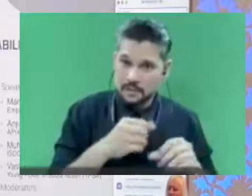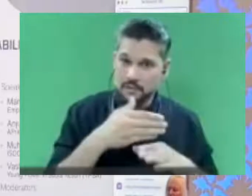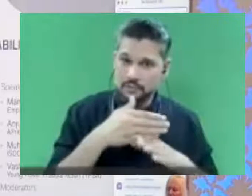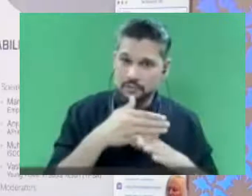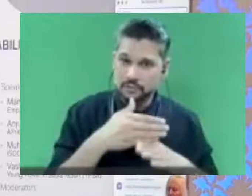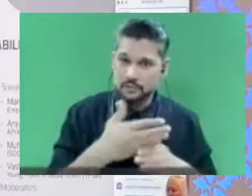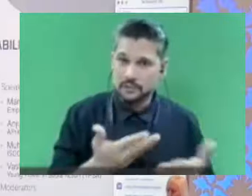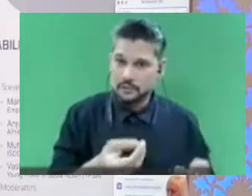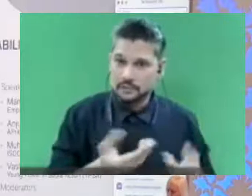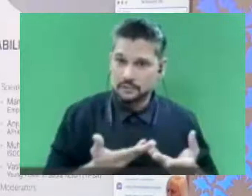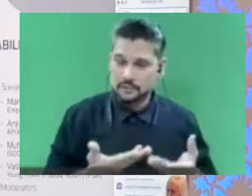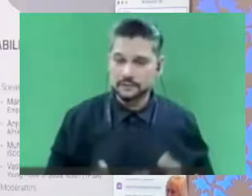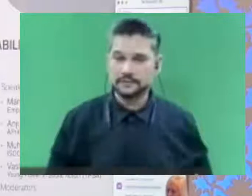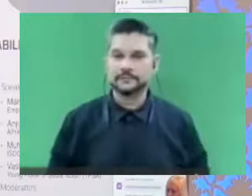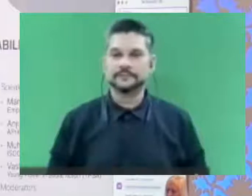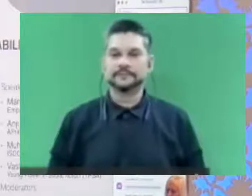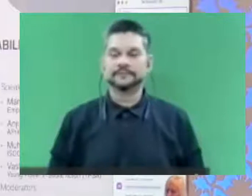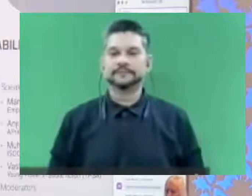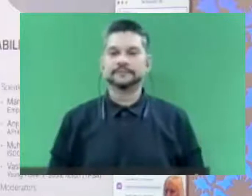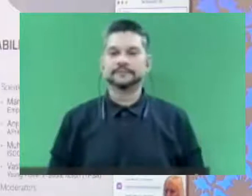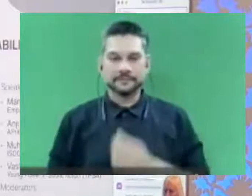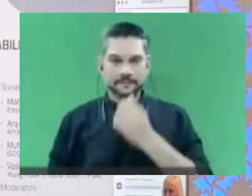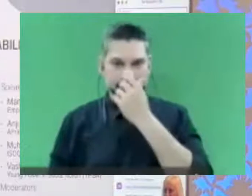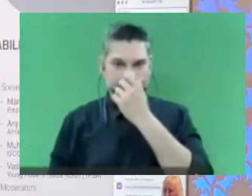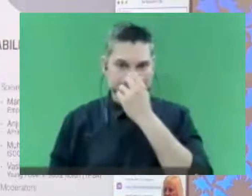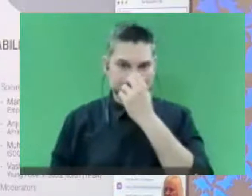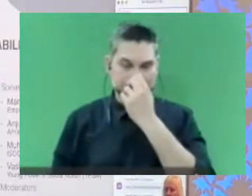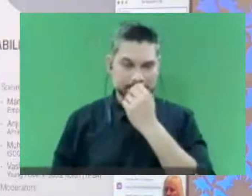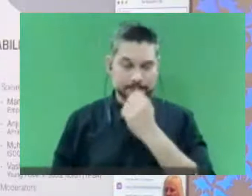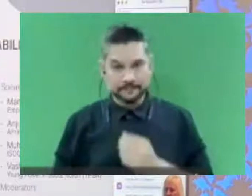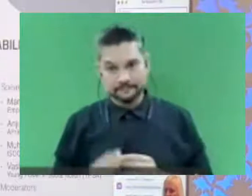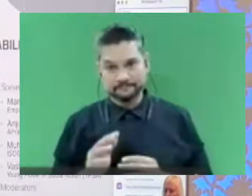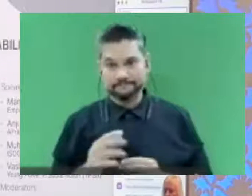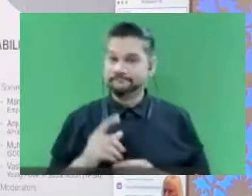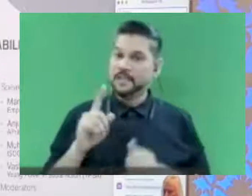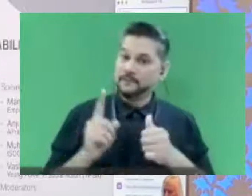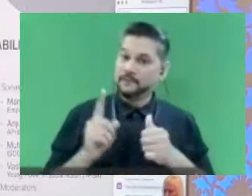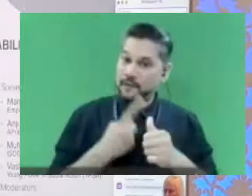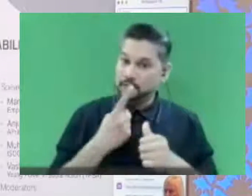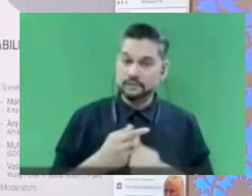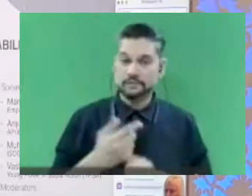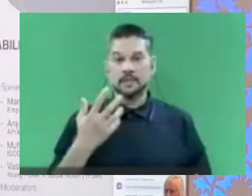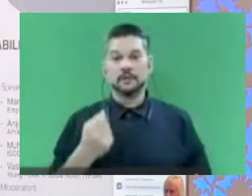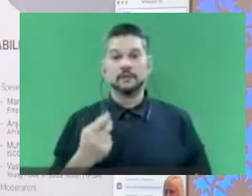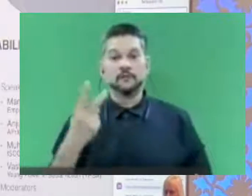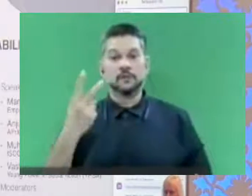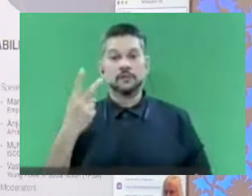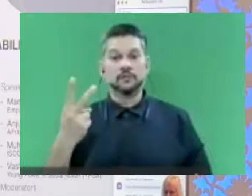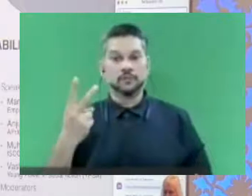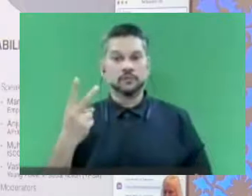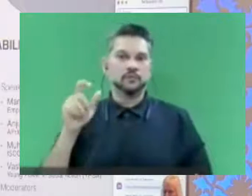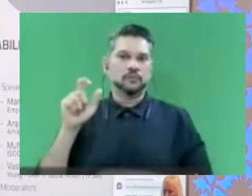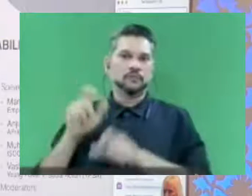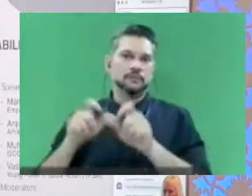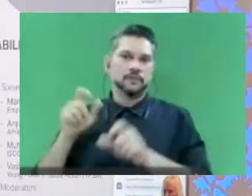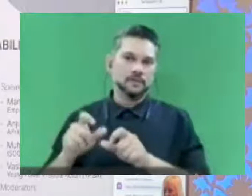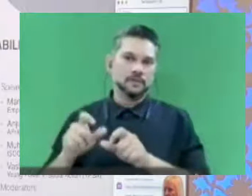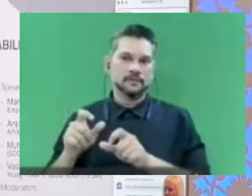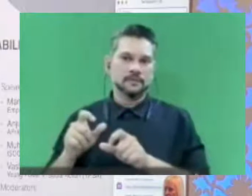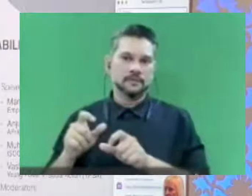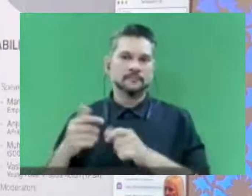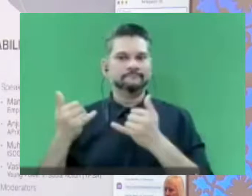So before I ask the panel to respond to that, we have two more people in the queue, and we'll have to close the queue